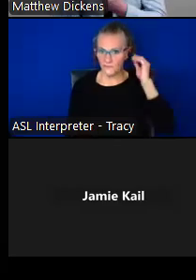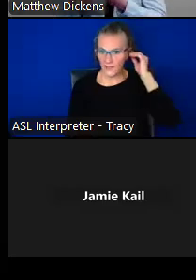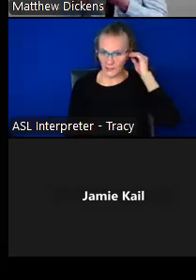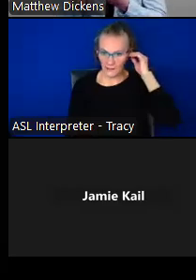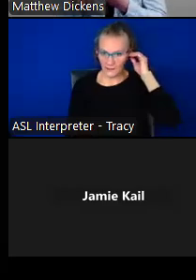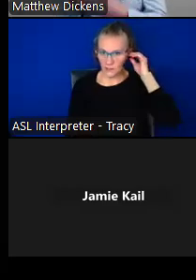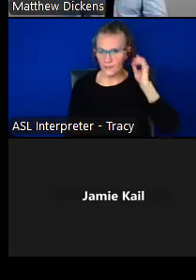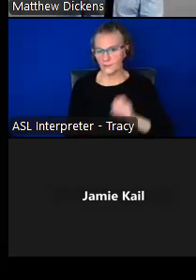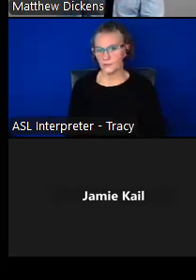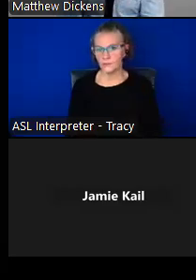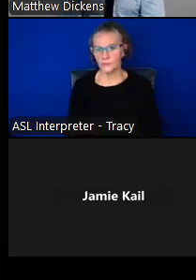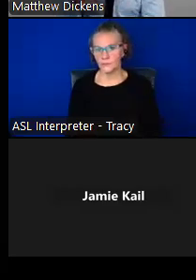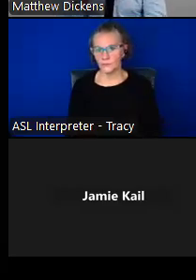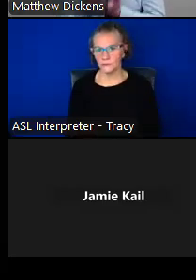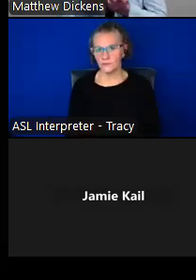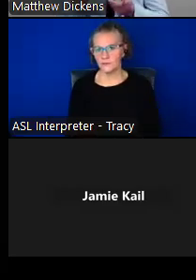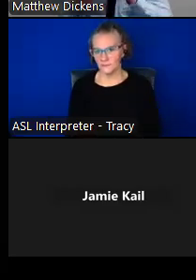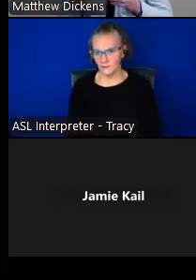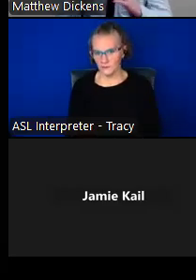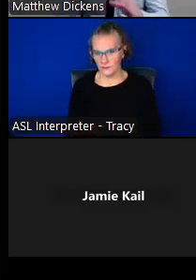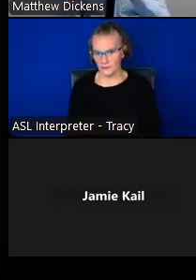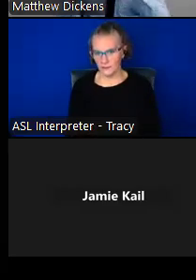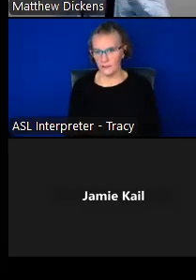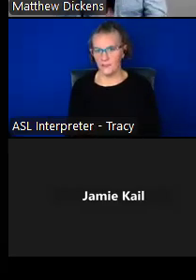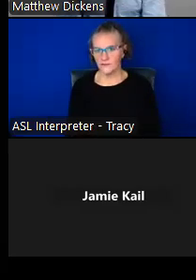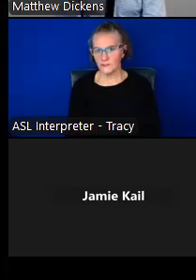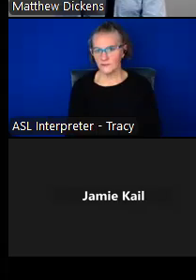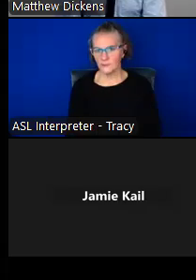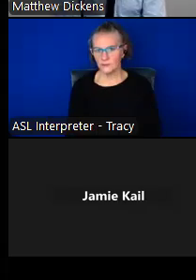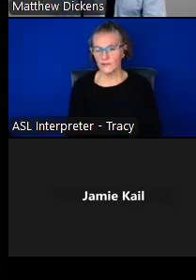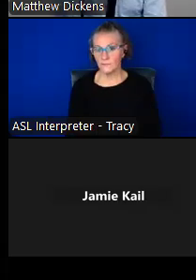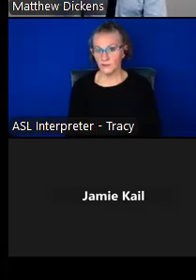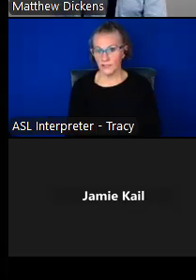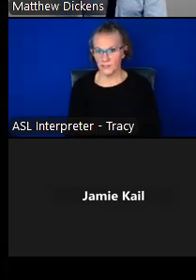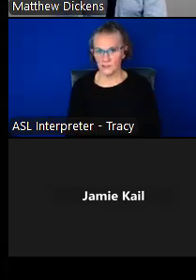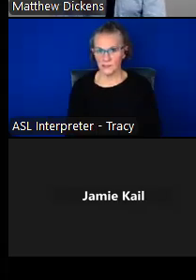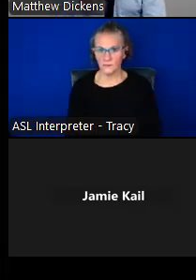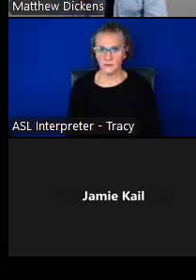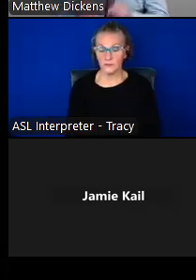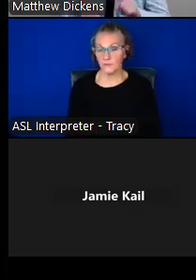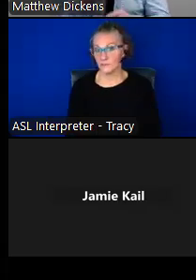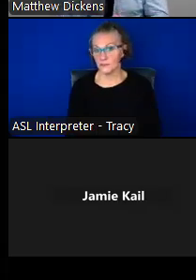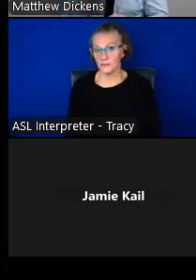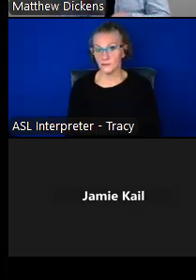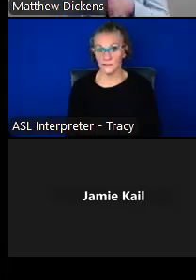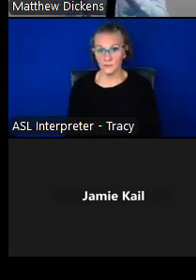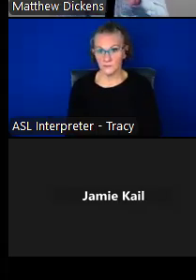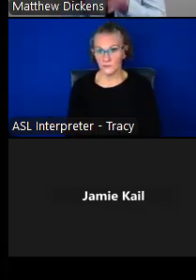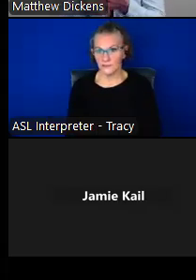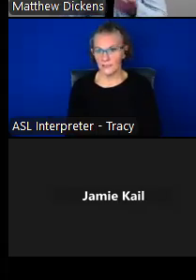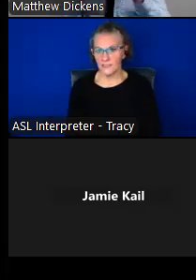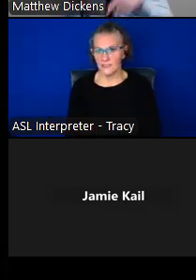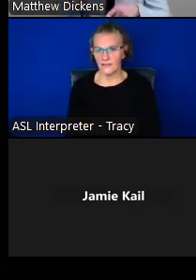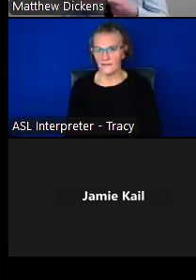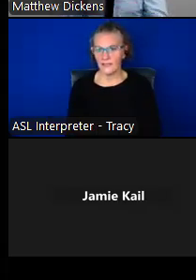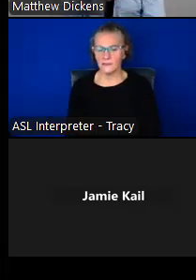Thank you for that. I'd like to go back to disabilities again. There's some people who have communication disabilities or possibly intellectual